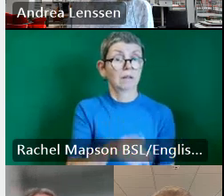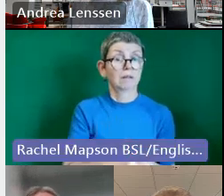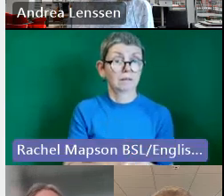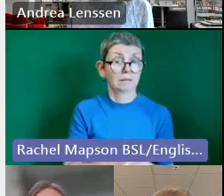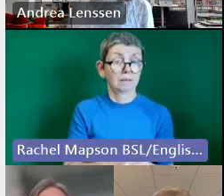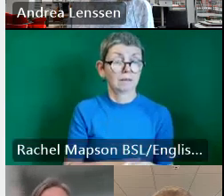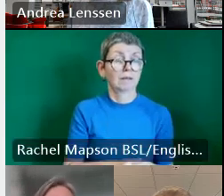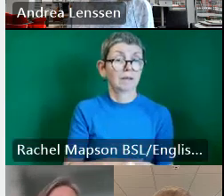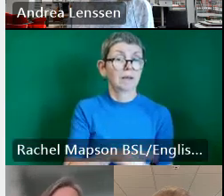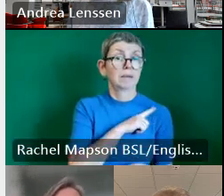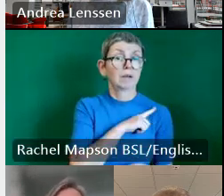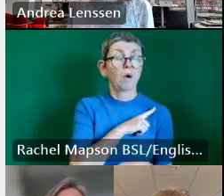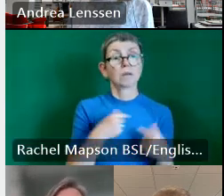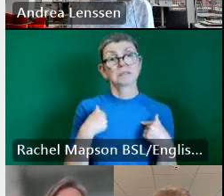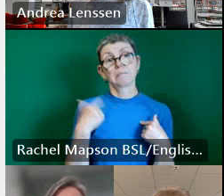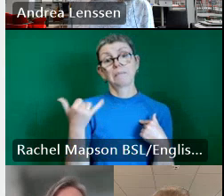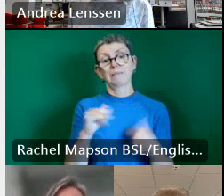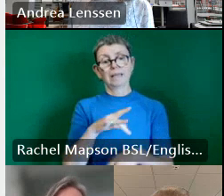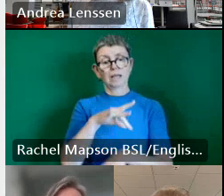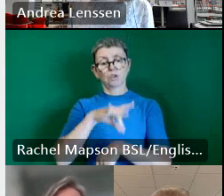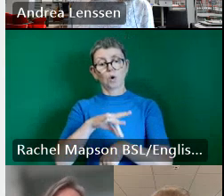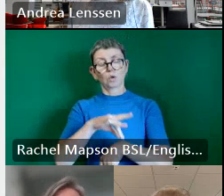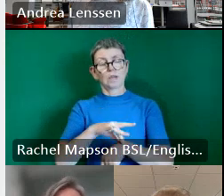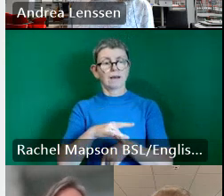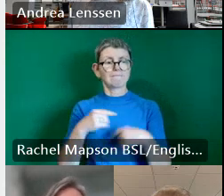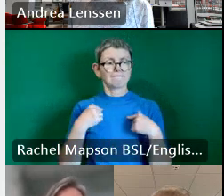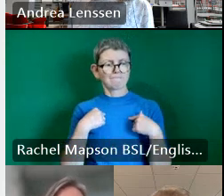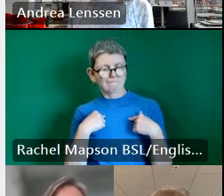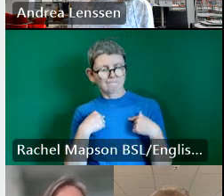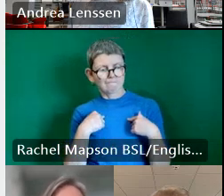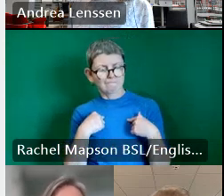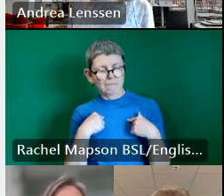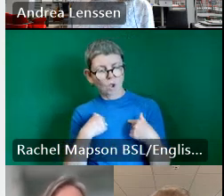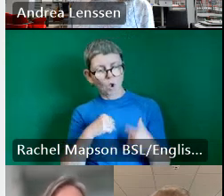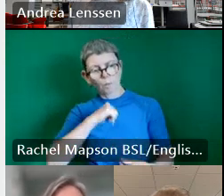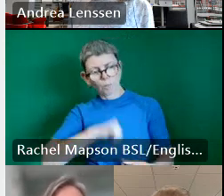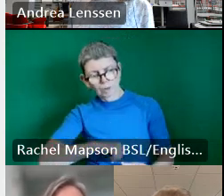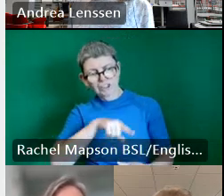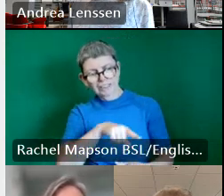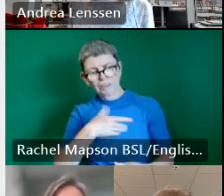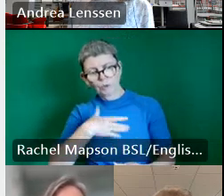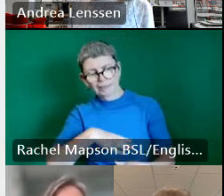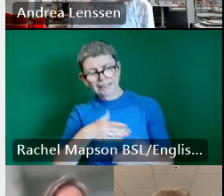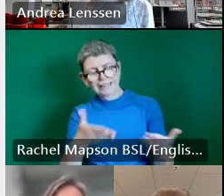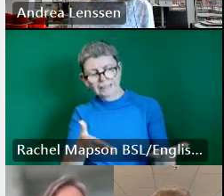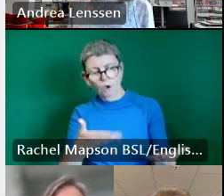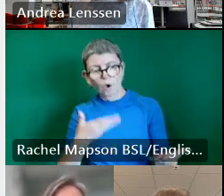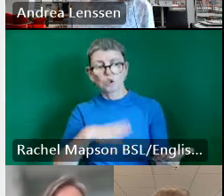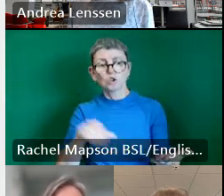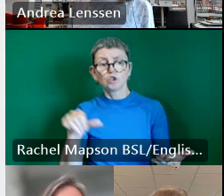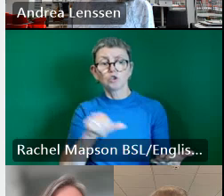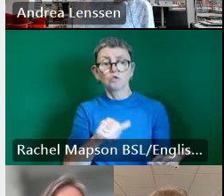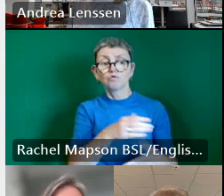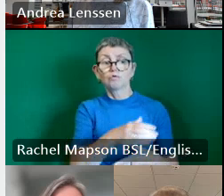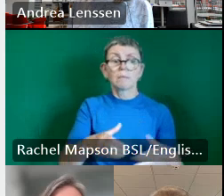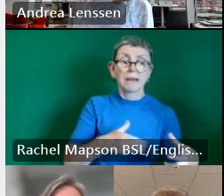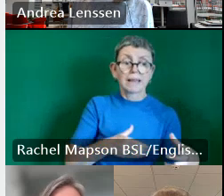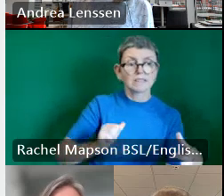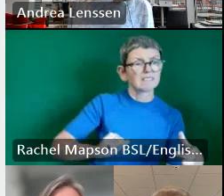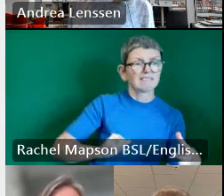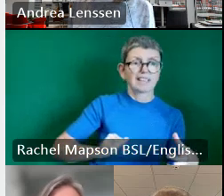consider whether they're going to do an organ transplant or not for Black people, it falls along the same line. These assumptions, these stereotypes